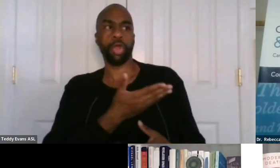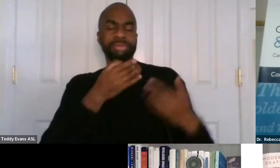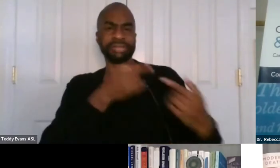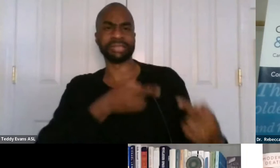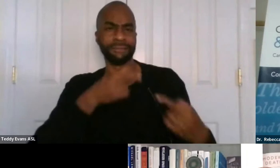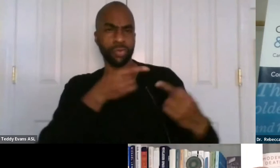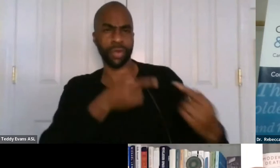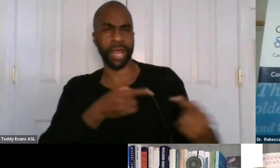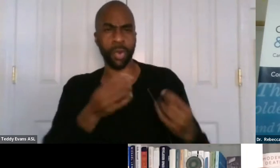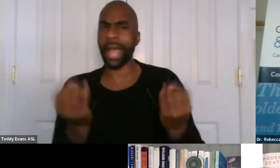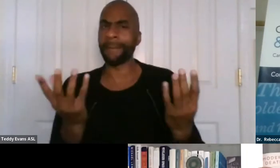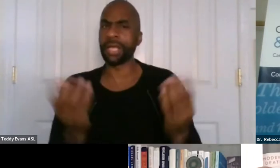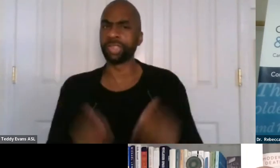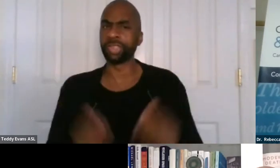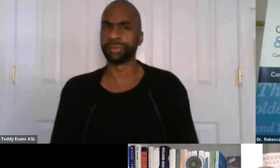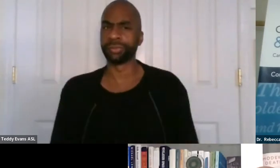Well,